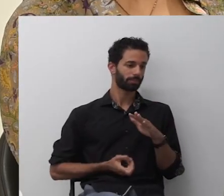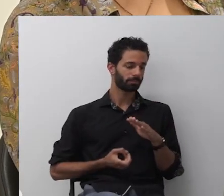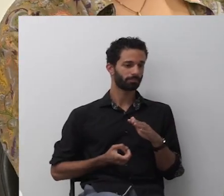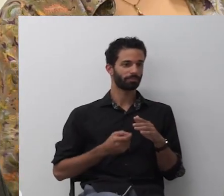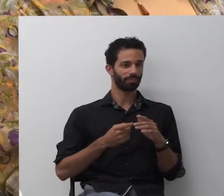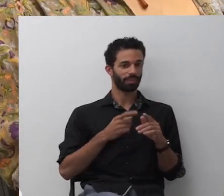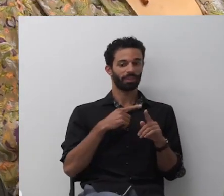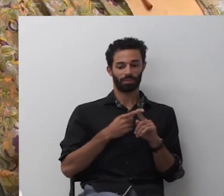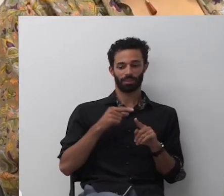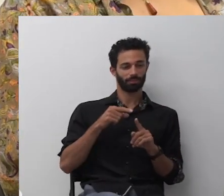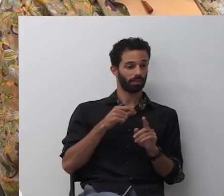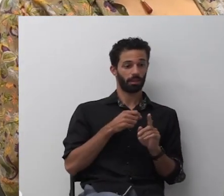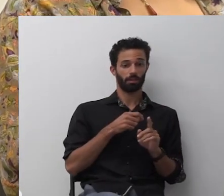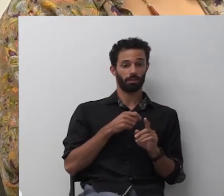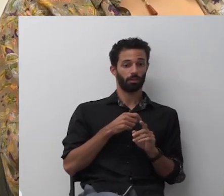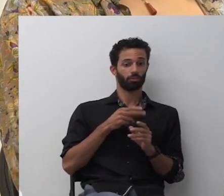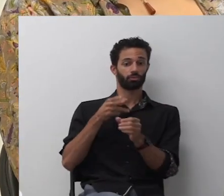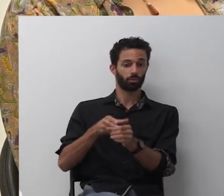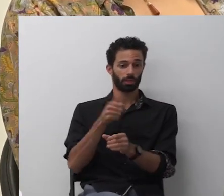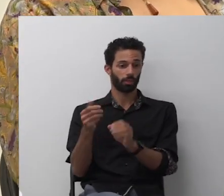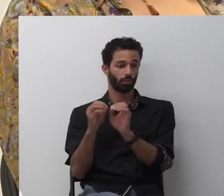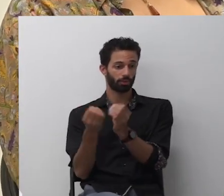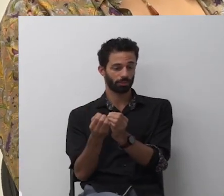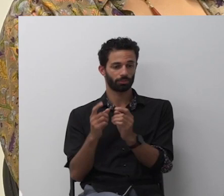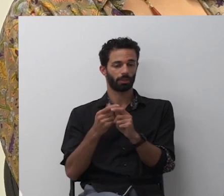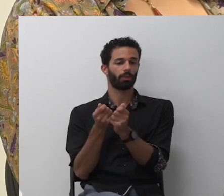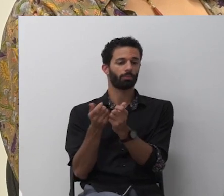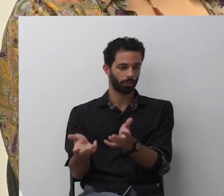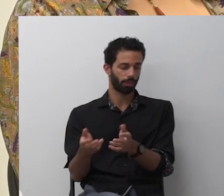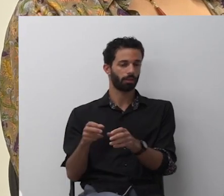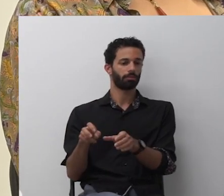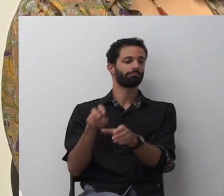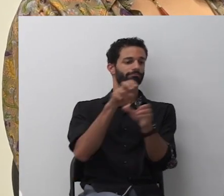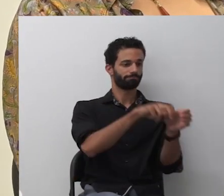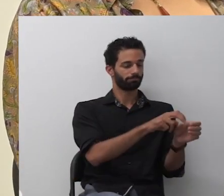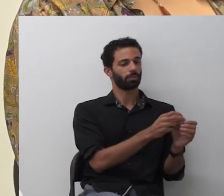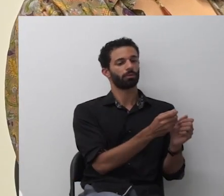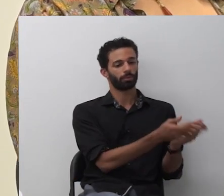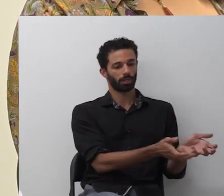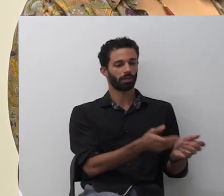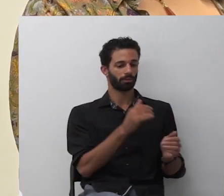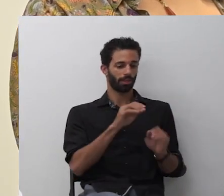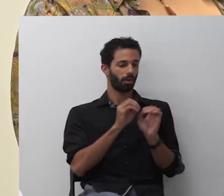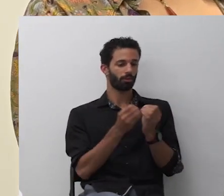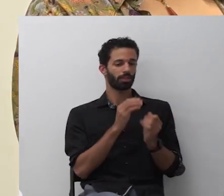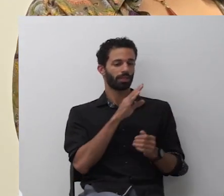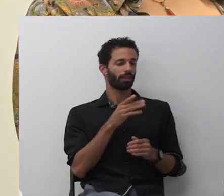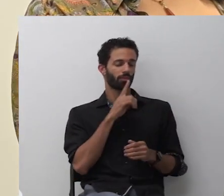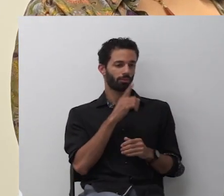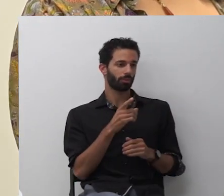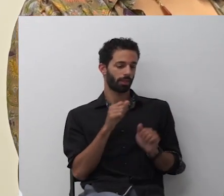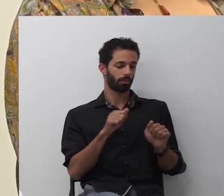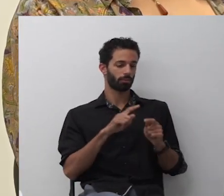happens again at a different place, and then they leave there, and then the organization never gets, or that ecosystem or organization never gets to really grow